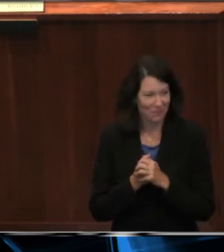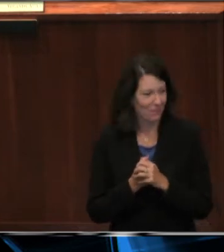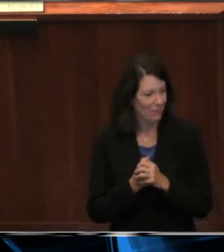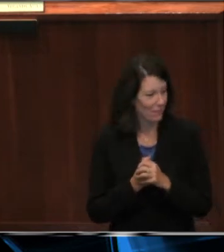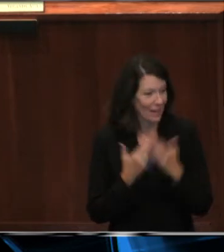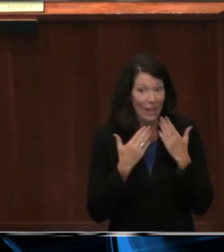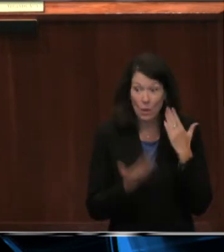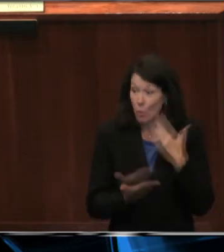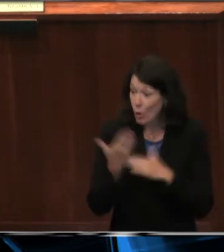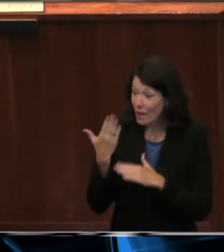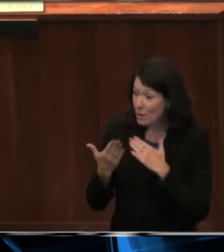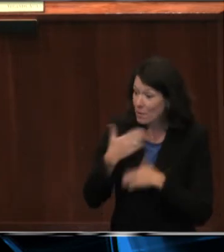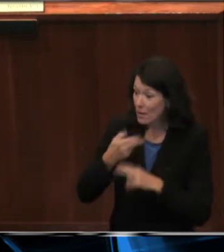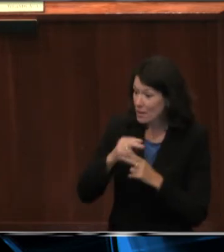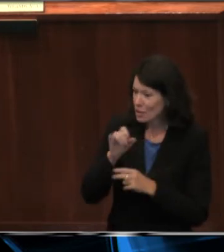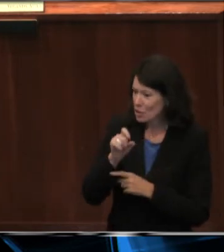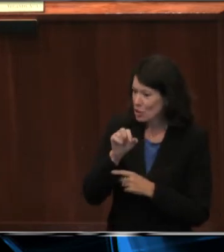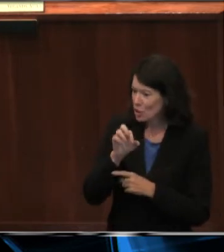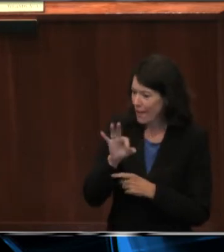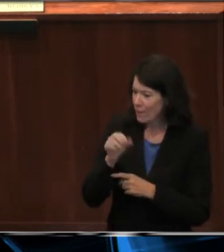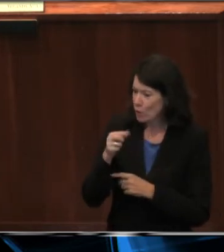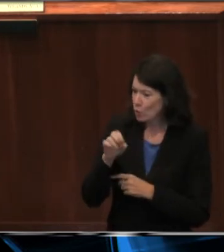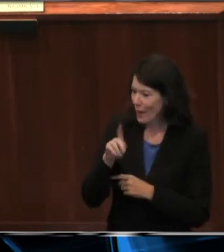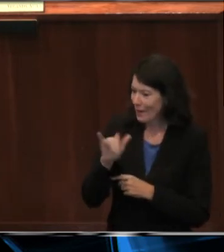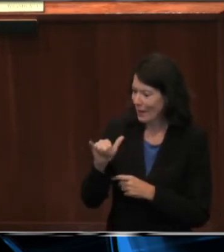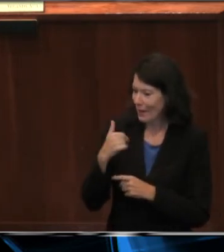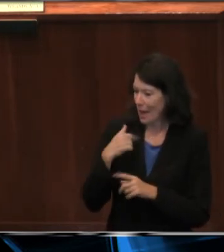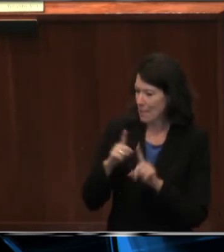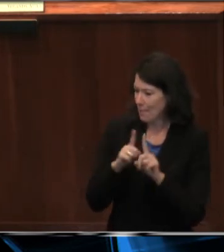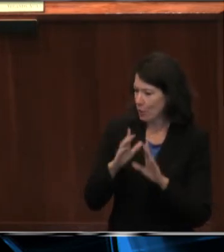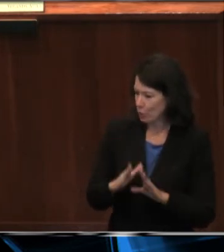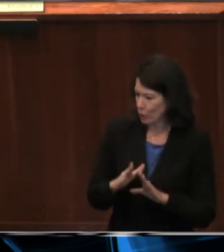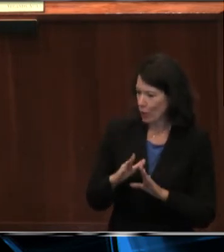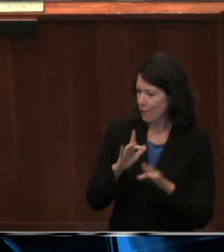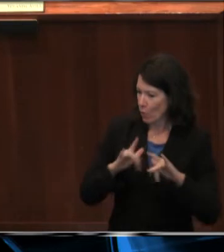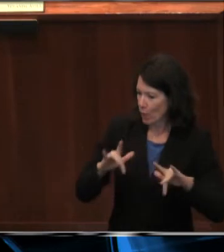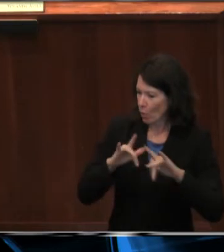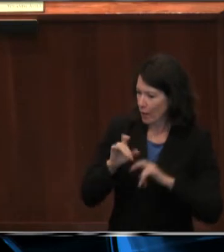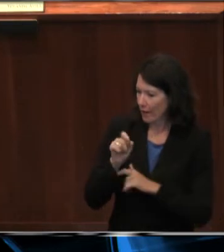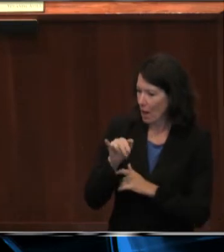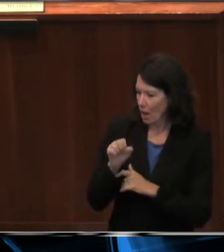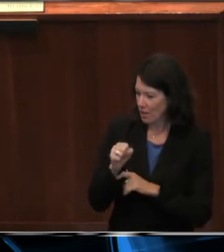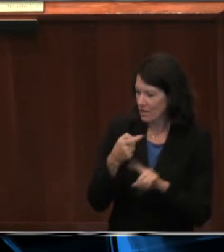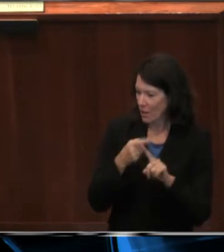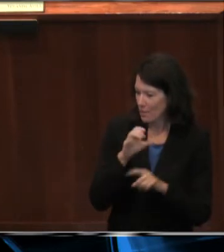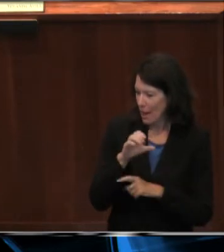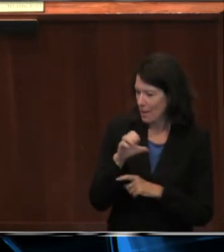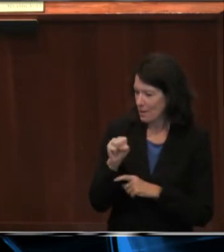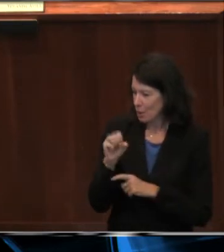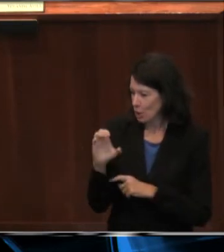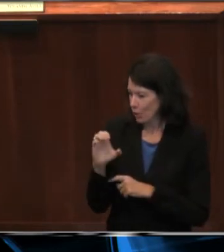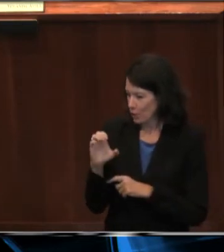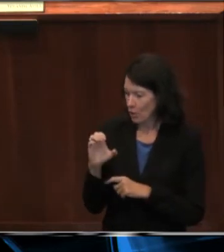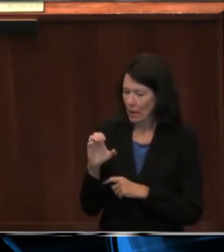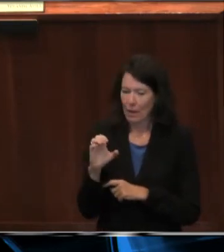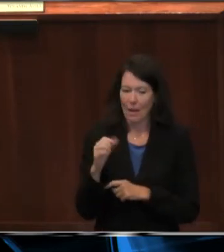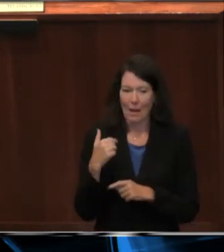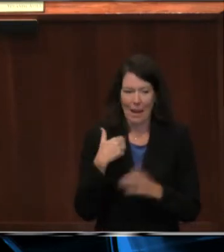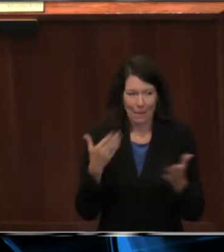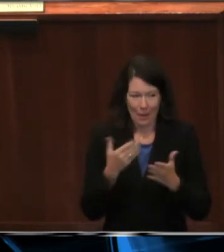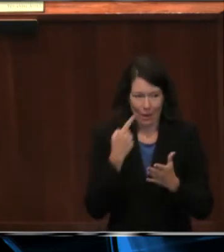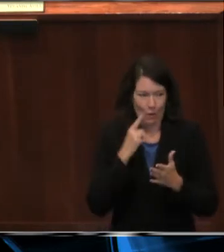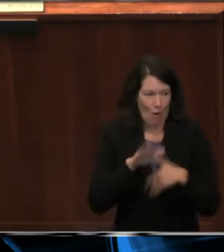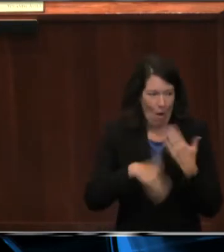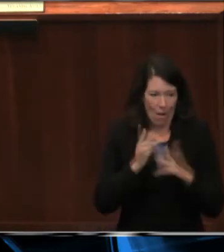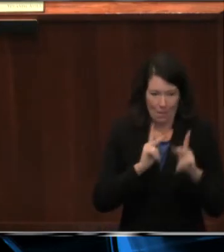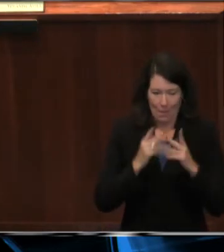All right, thank you. Good morning. My name's Jeff Grady. I am the lead mentor of recording arts at the Colorado Springs Conservatory. On behalf of Linda Weiss and the entire